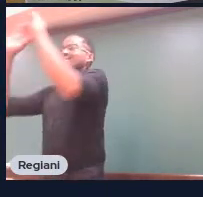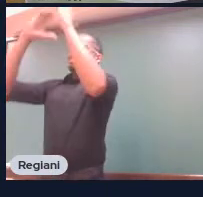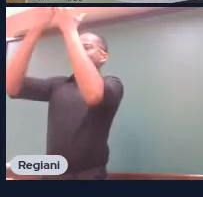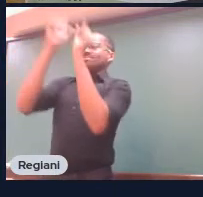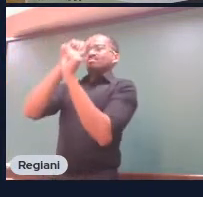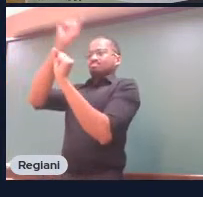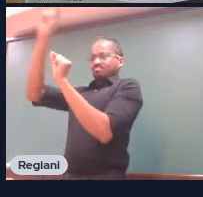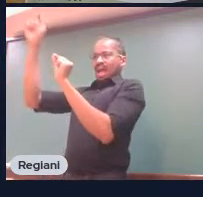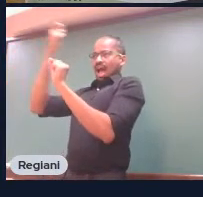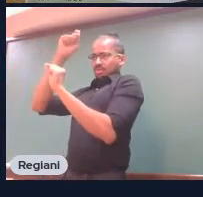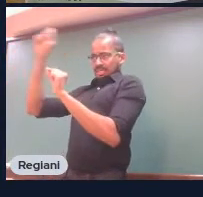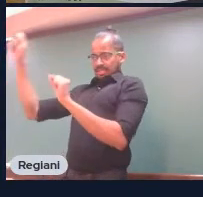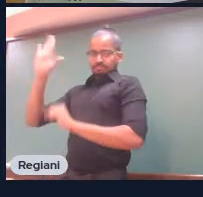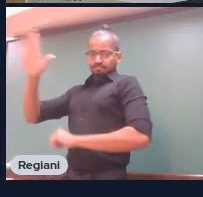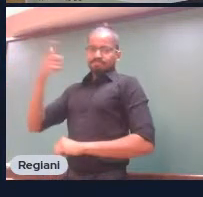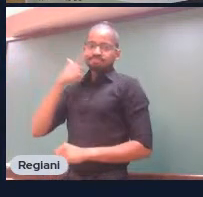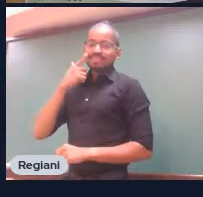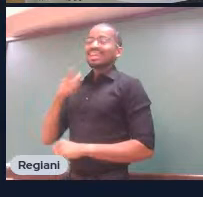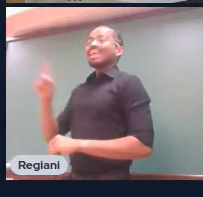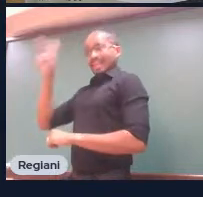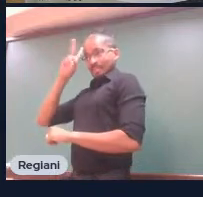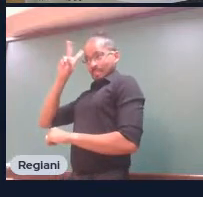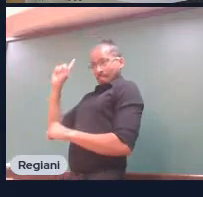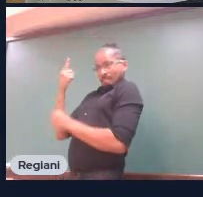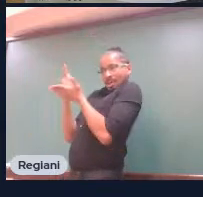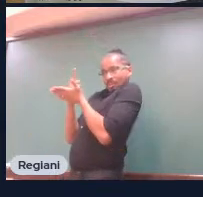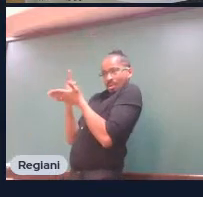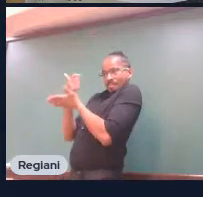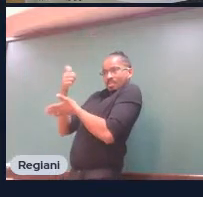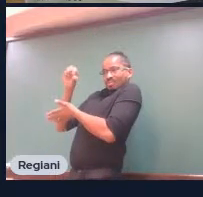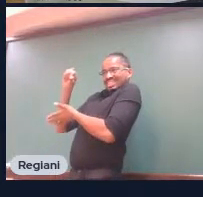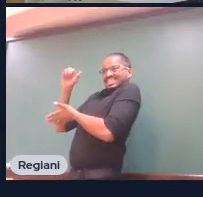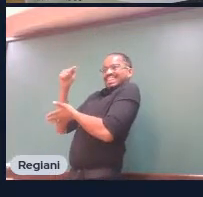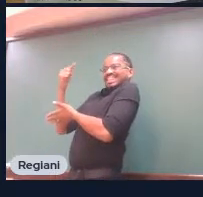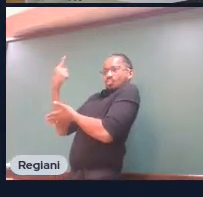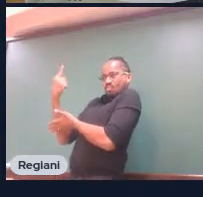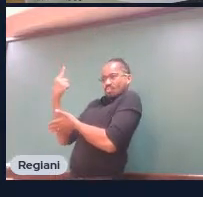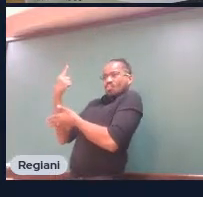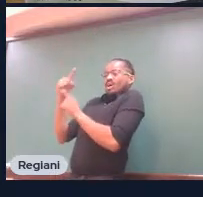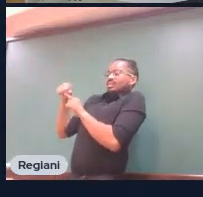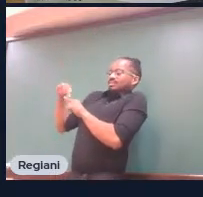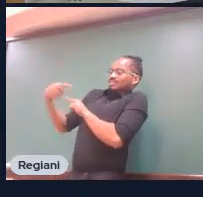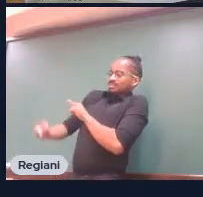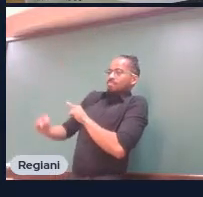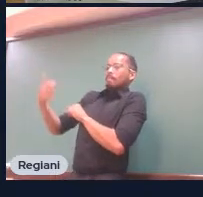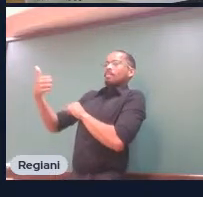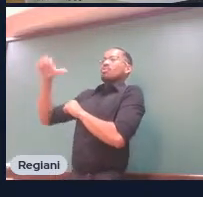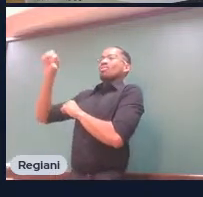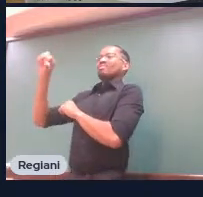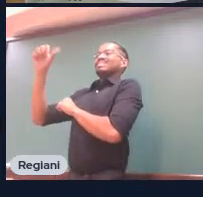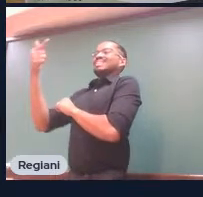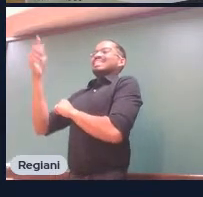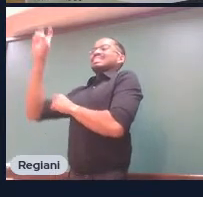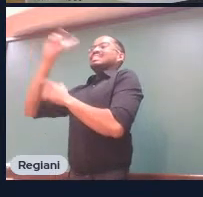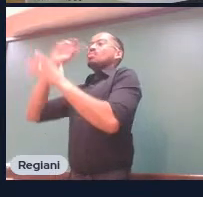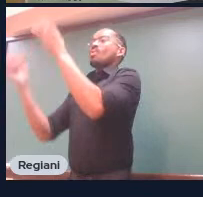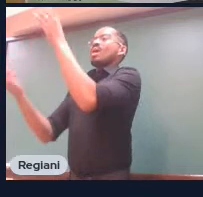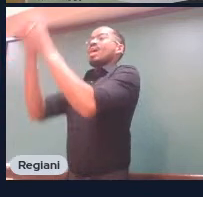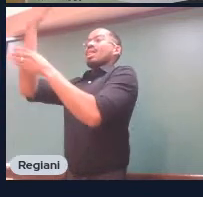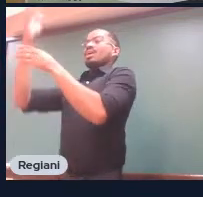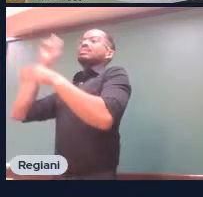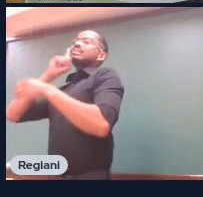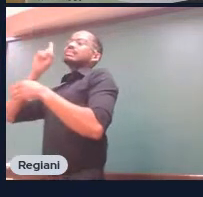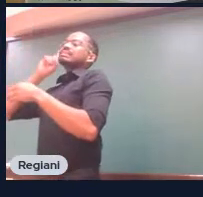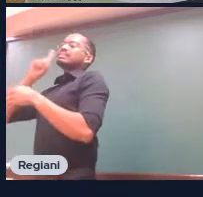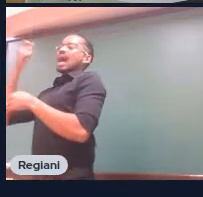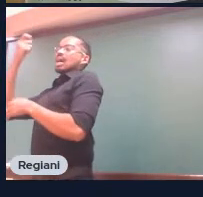Lexicography. Soon after Gustav published his manual in 71, we had the first one, 75, by the DSNA, and this was copied